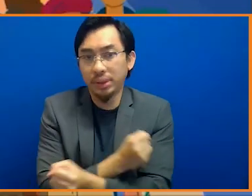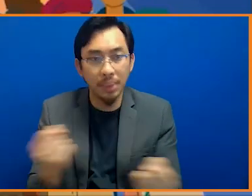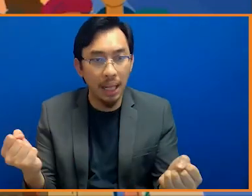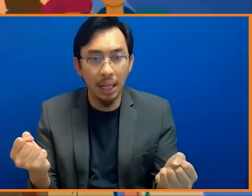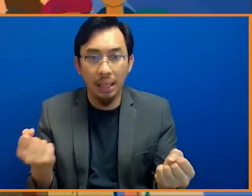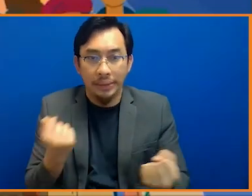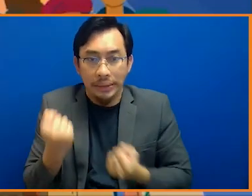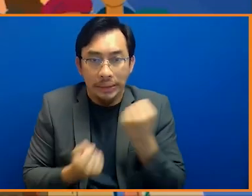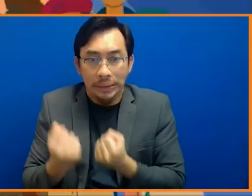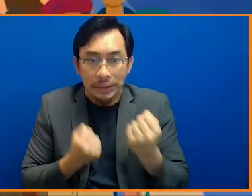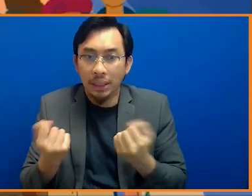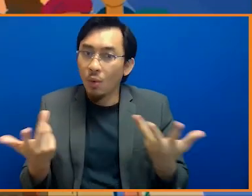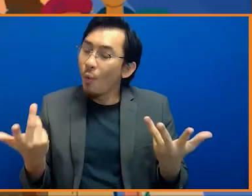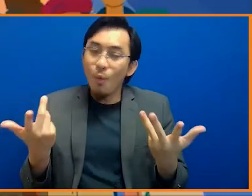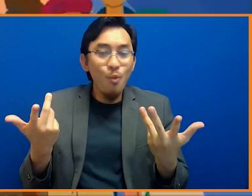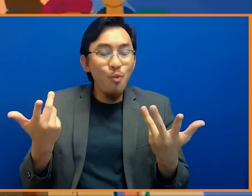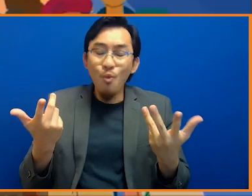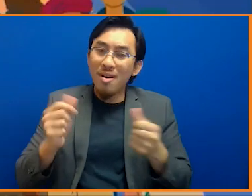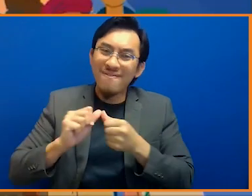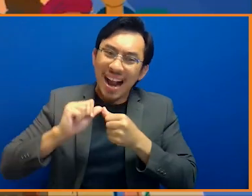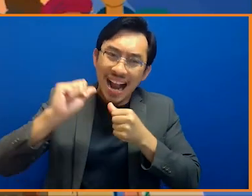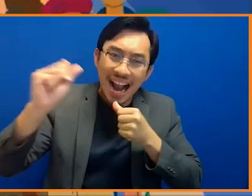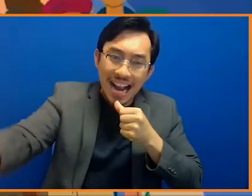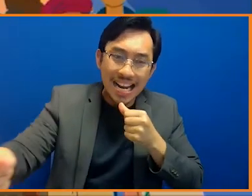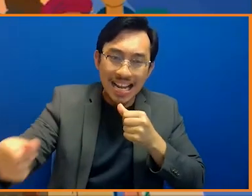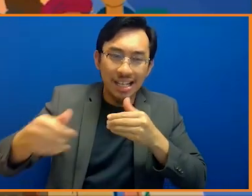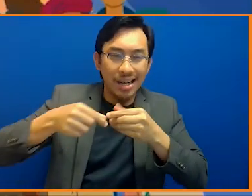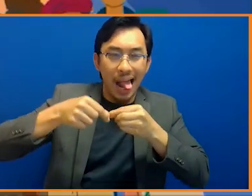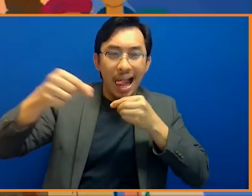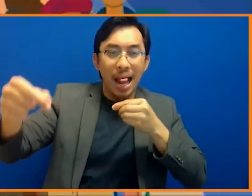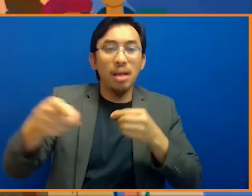you cannot run very far, you can use